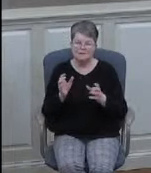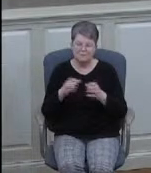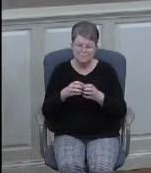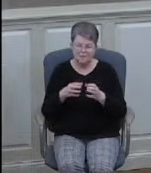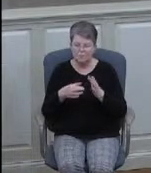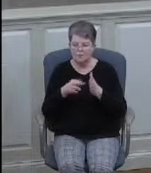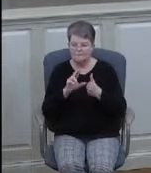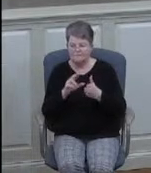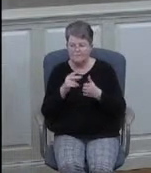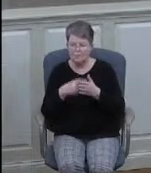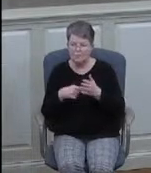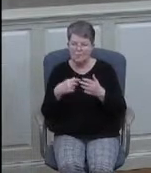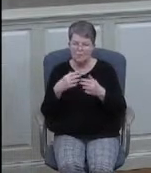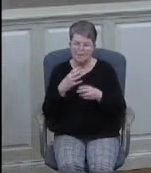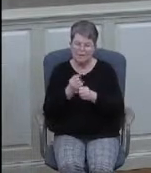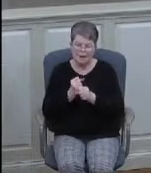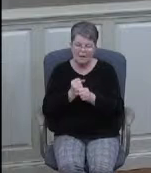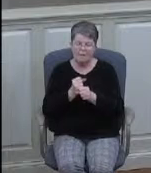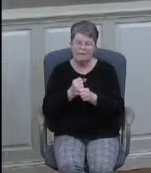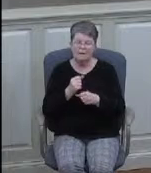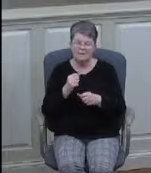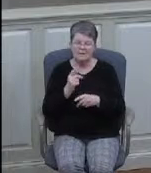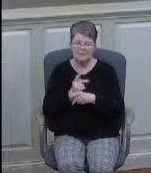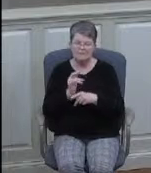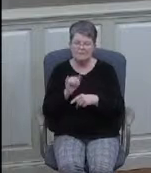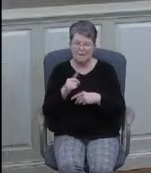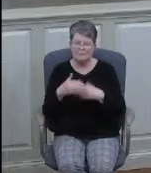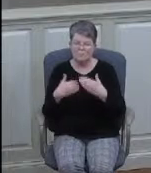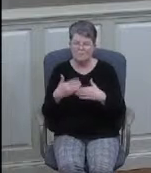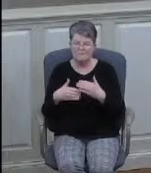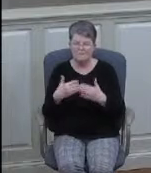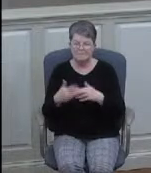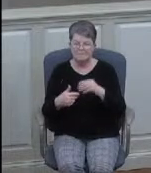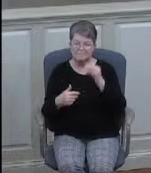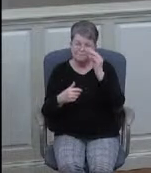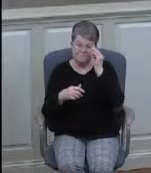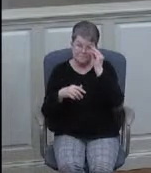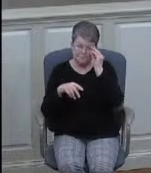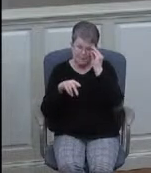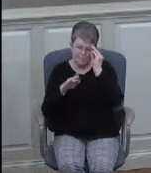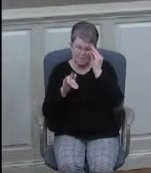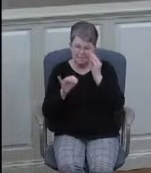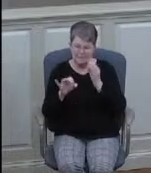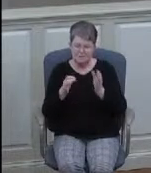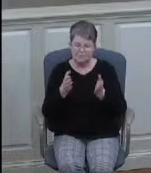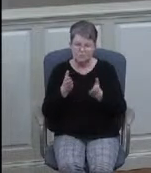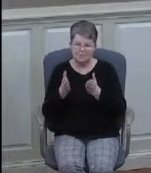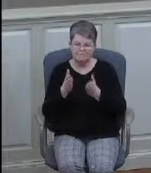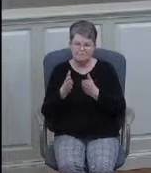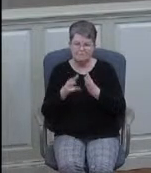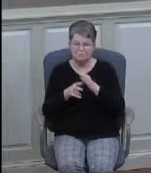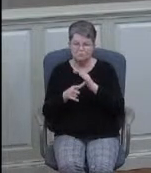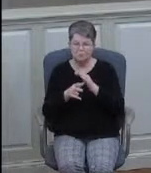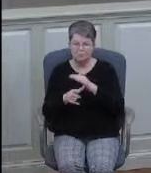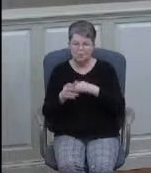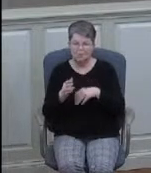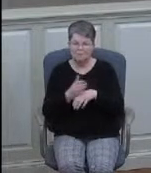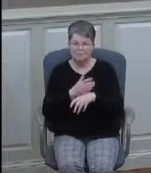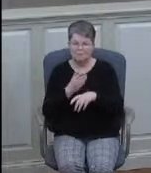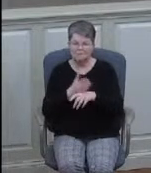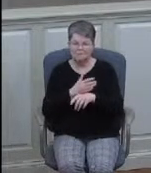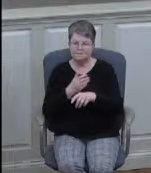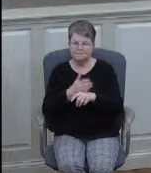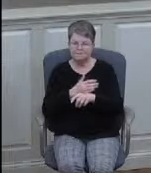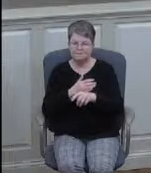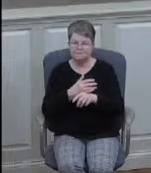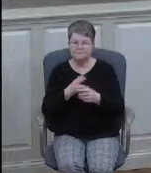what we have on the request and work order system to keep that moving along. Public services garage renovations. Barilla, our